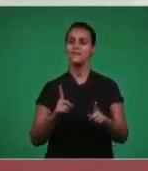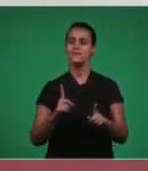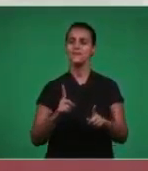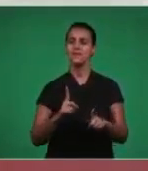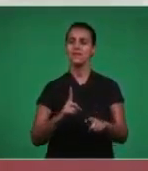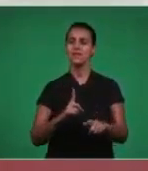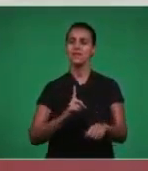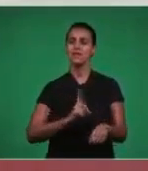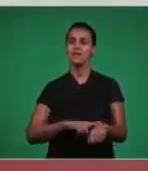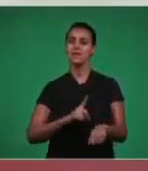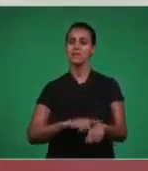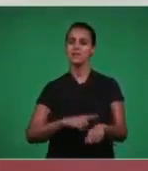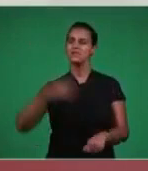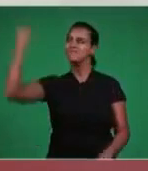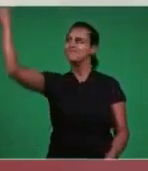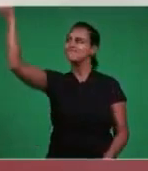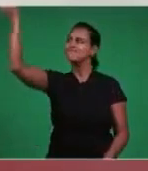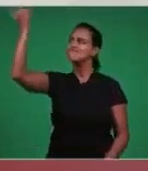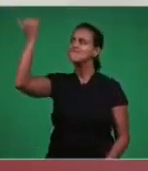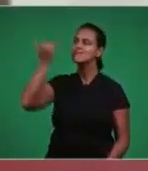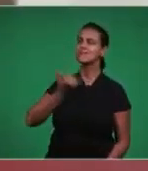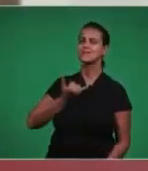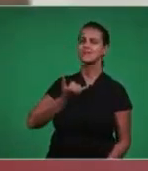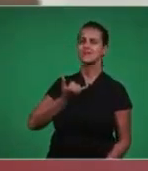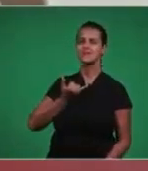When the word of the Lord, when hear the word of God,